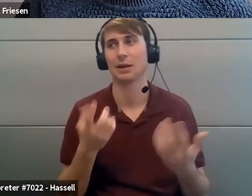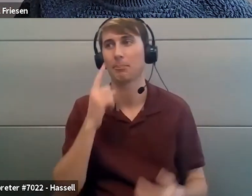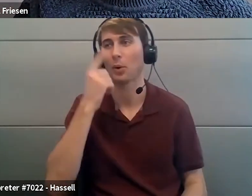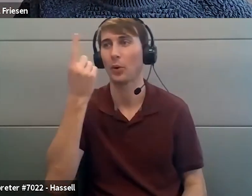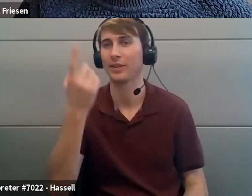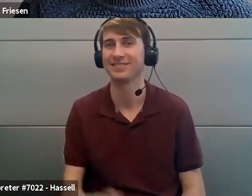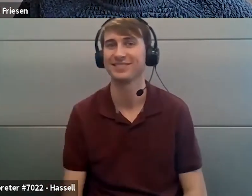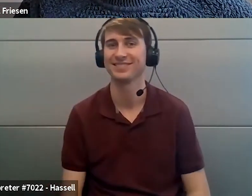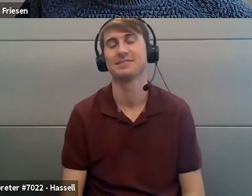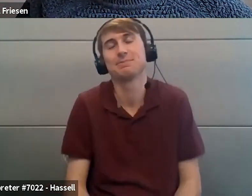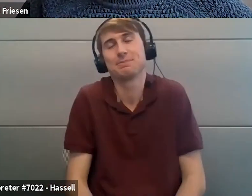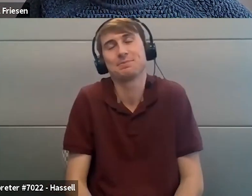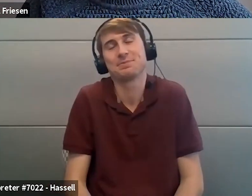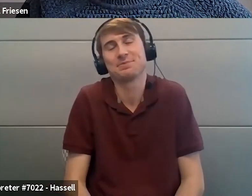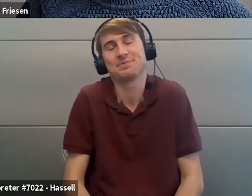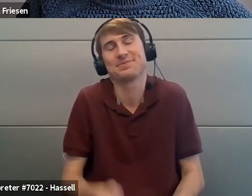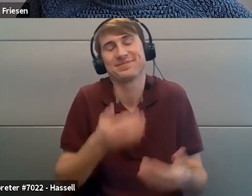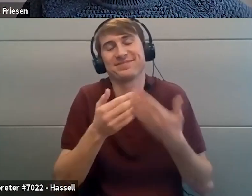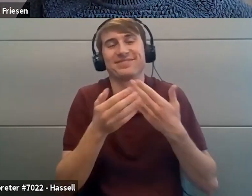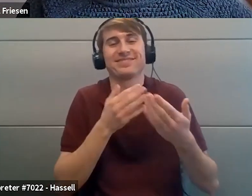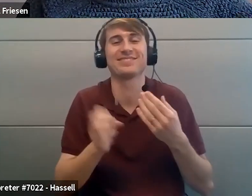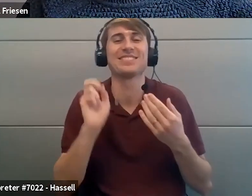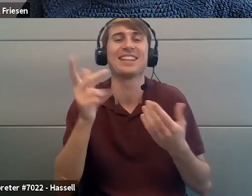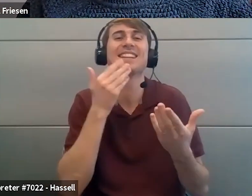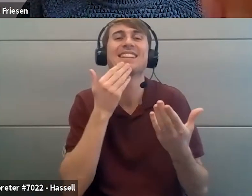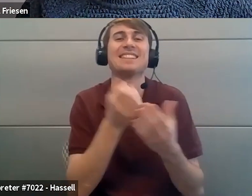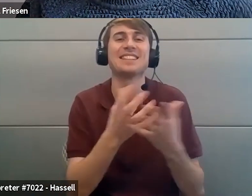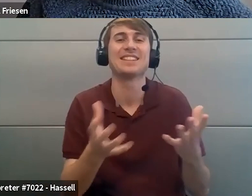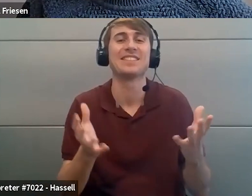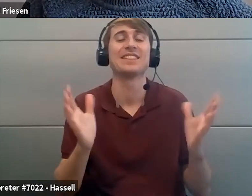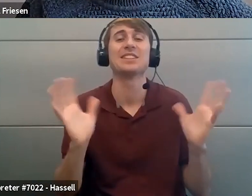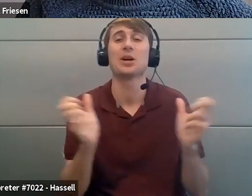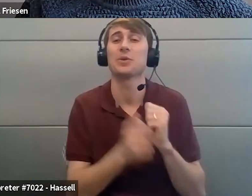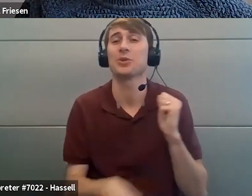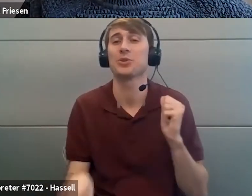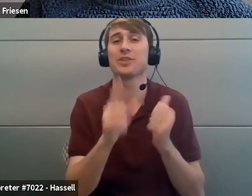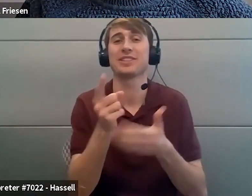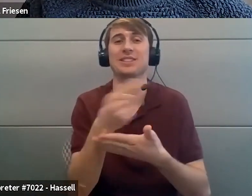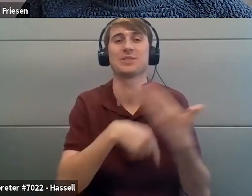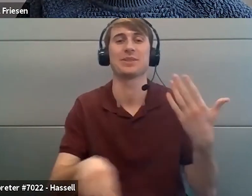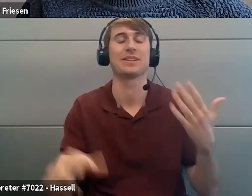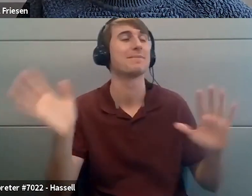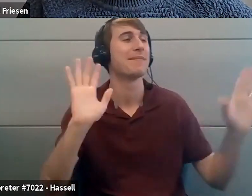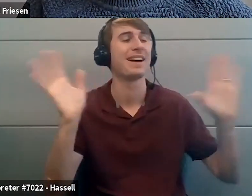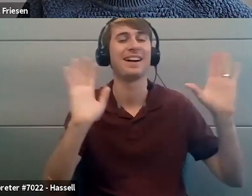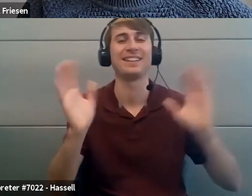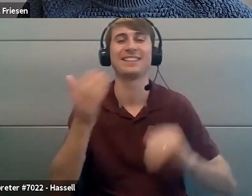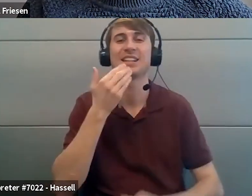Oh, well. All right. Thanks so much. We'll talk to you next week. Bye, guys.